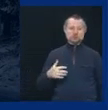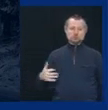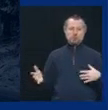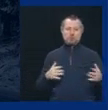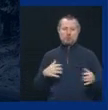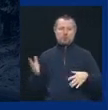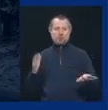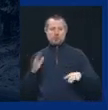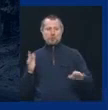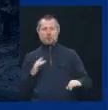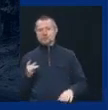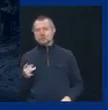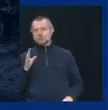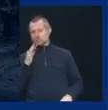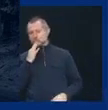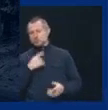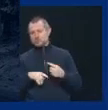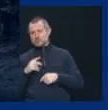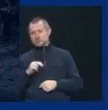coming.